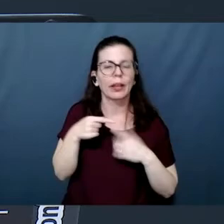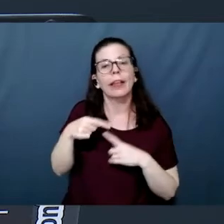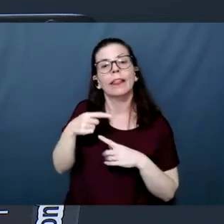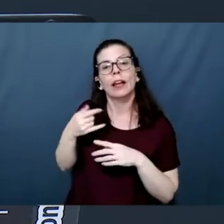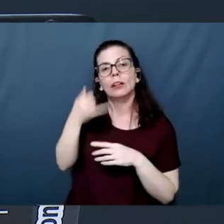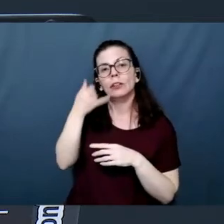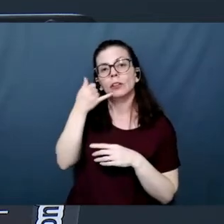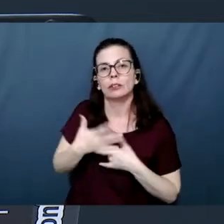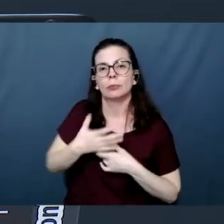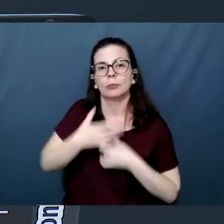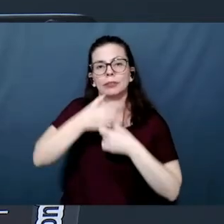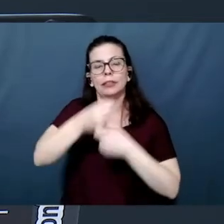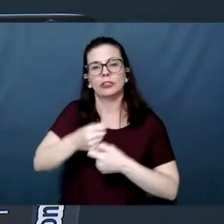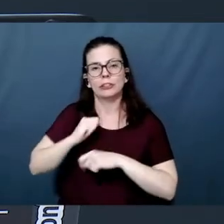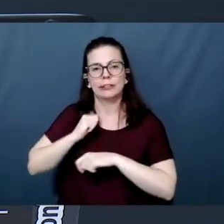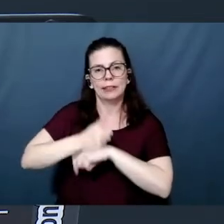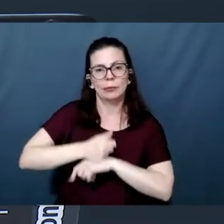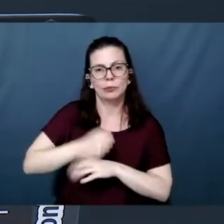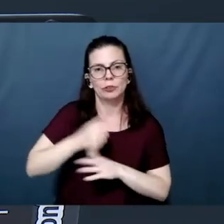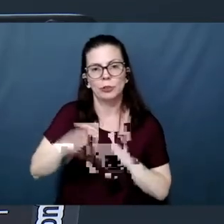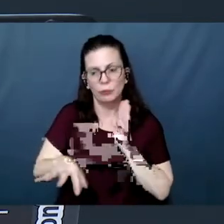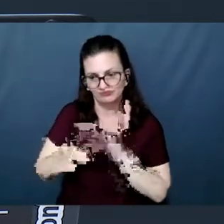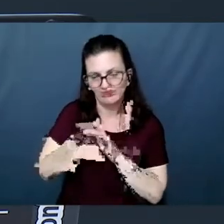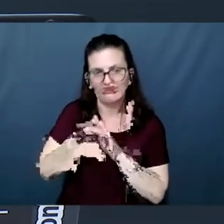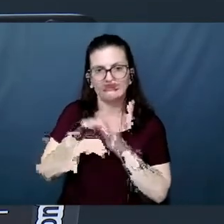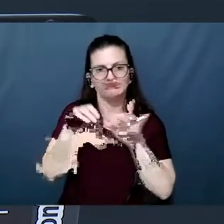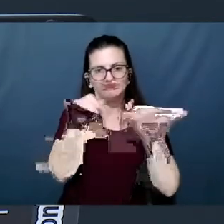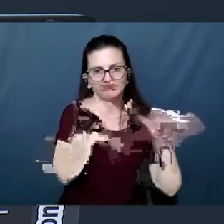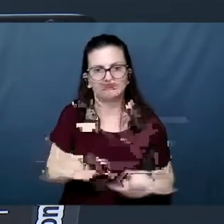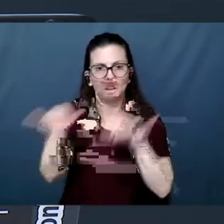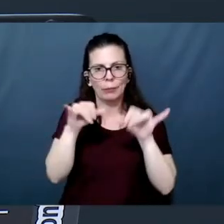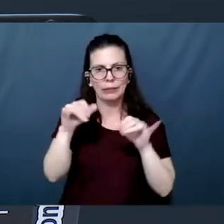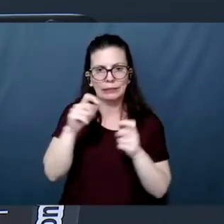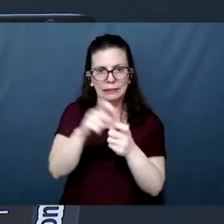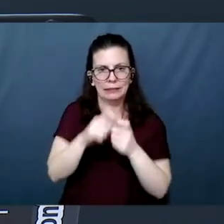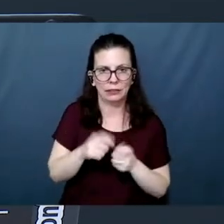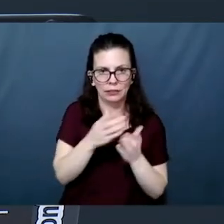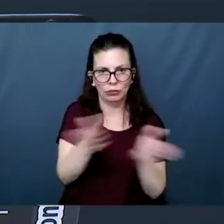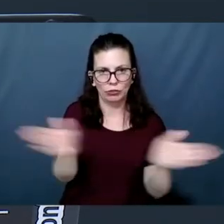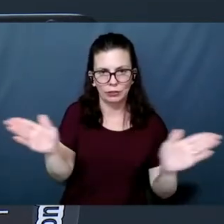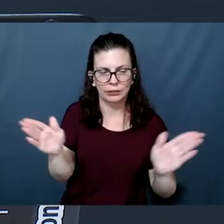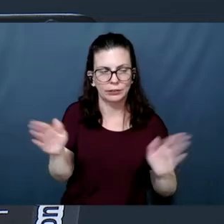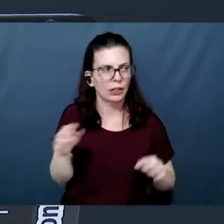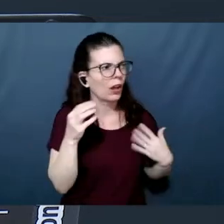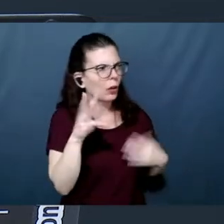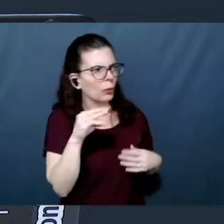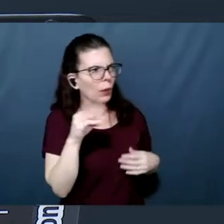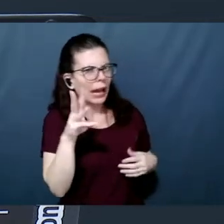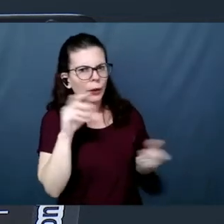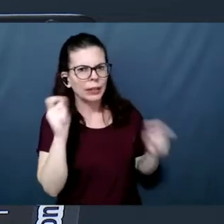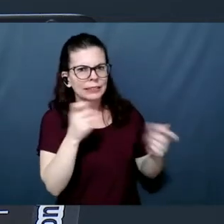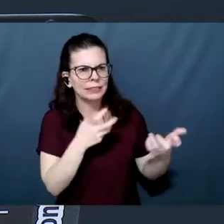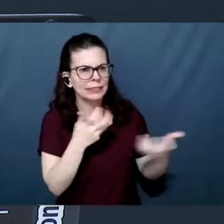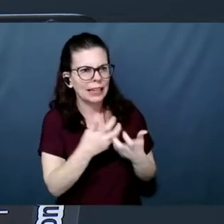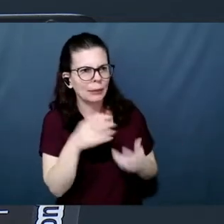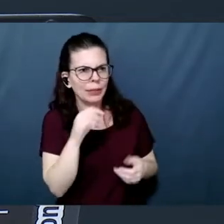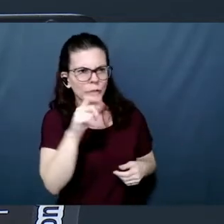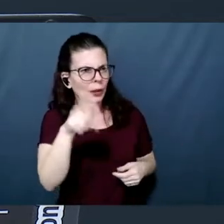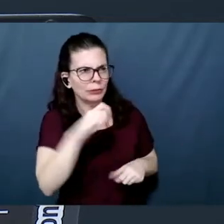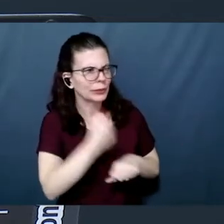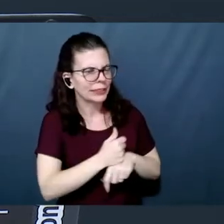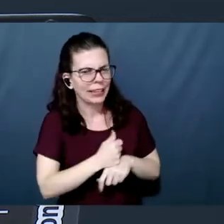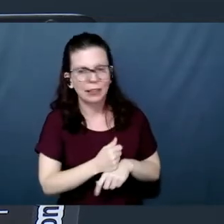find those conversation details across the board. Wow, that is impressive. So it's adaptable. I don't have to set it up. Okay.